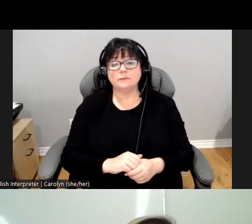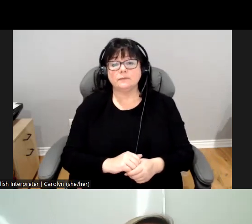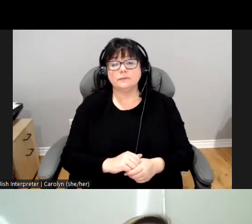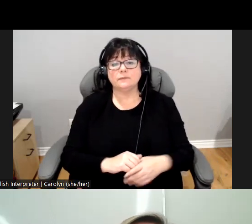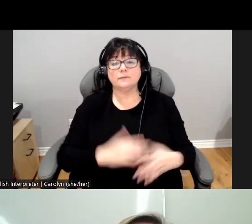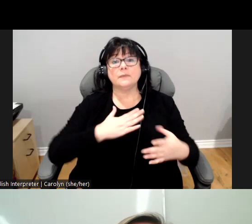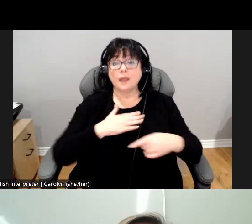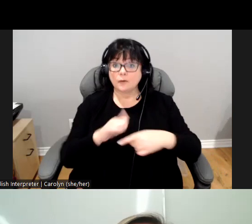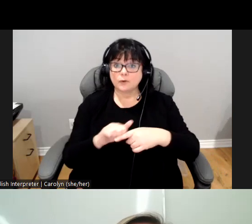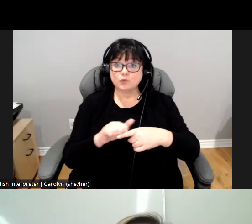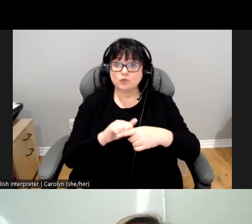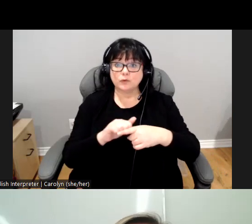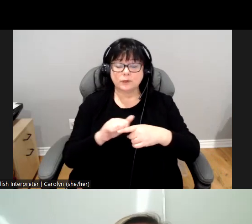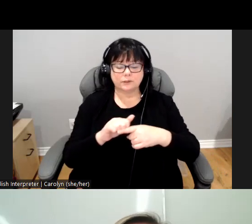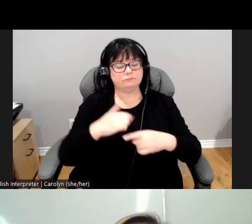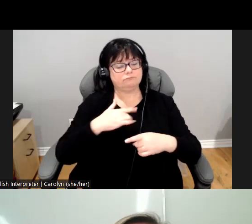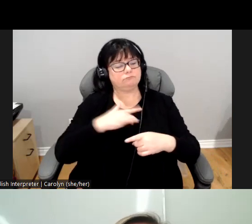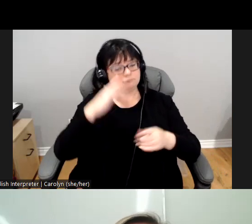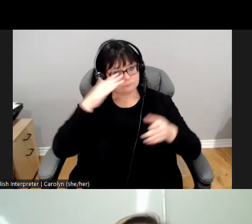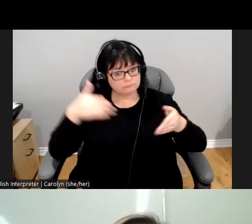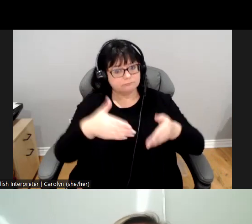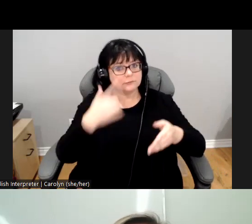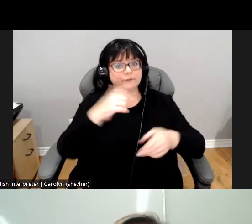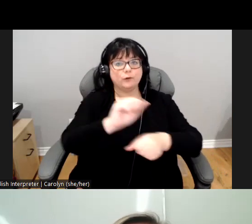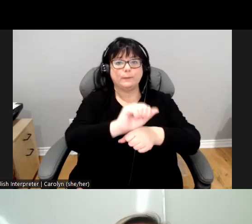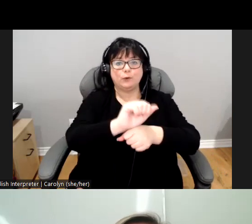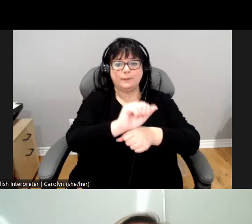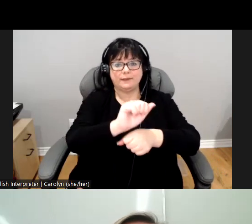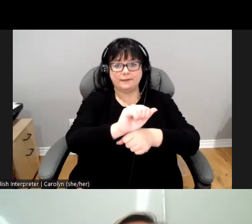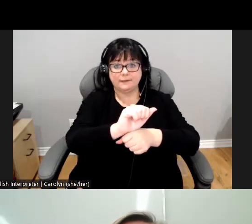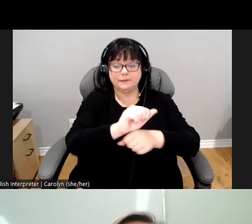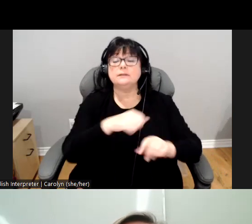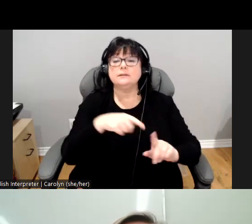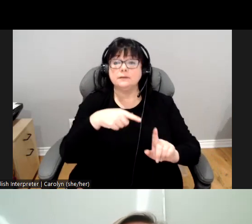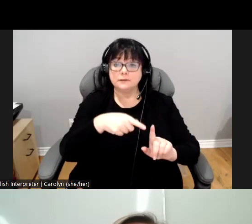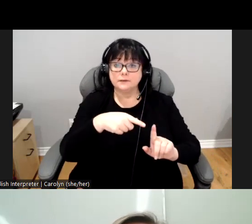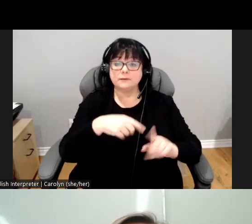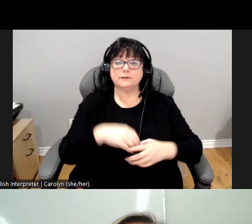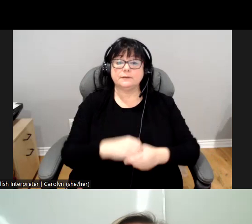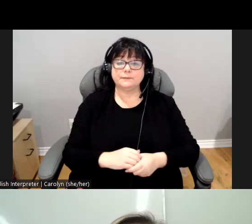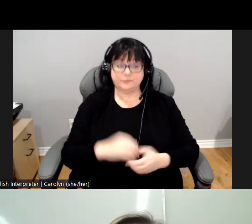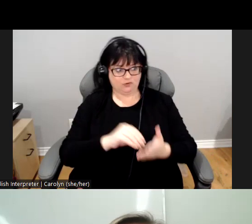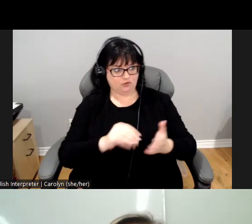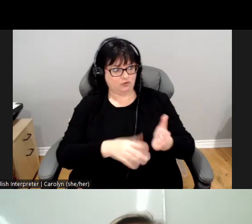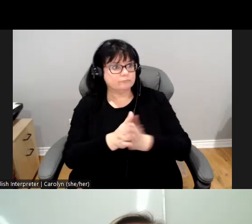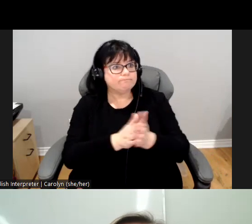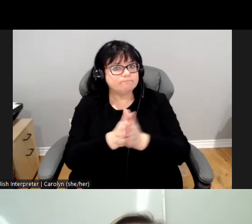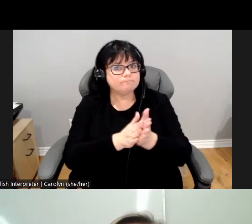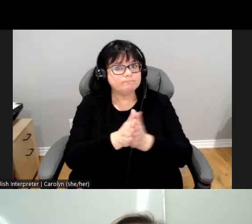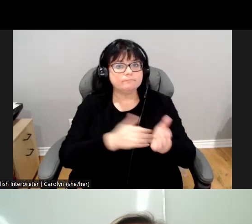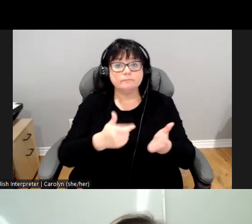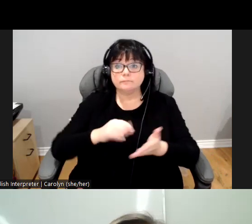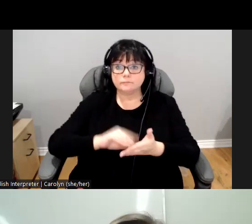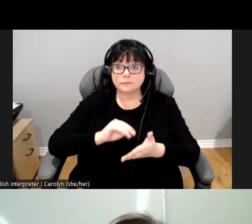we're delivering. So we're delivering material that they want to engage in. At the same time, it gives them an opportunity